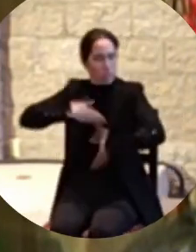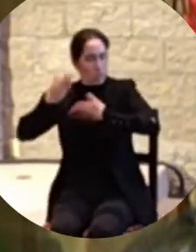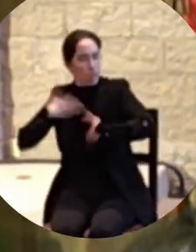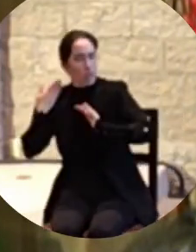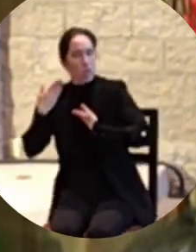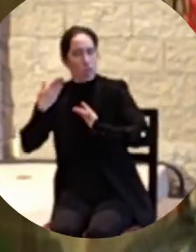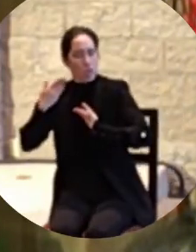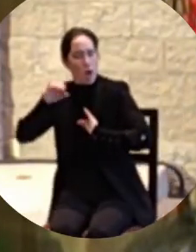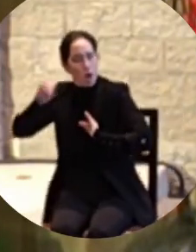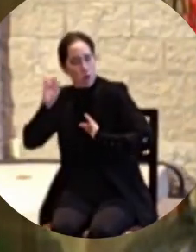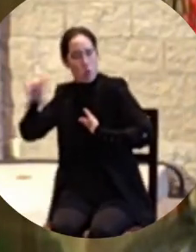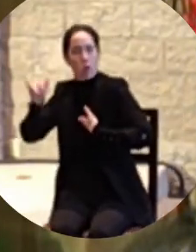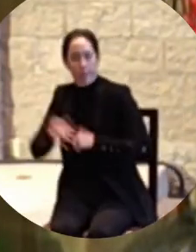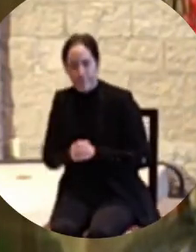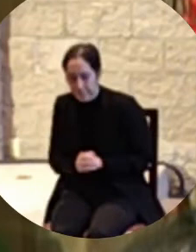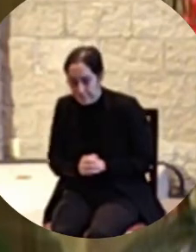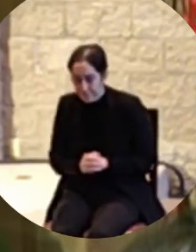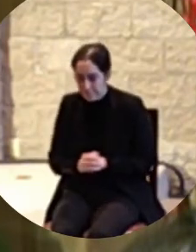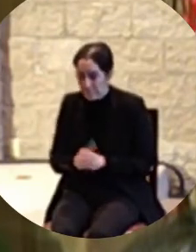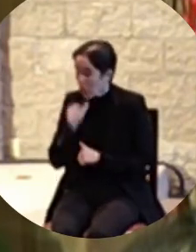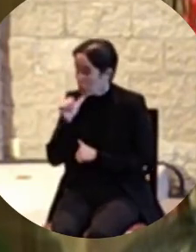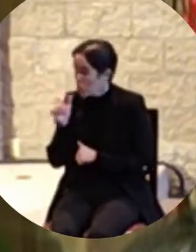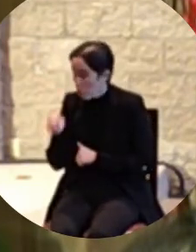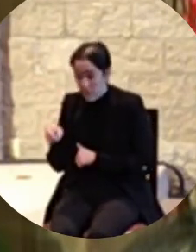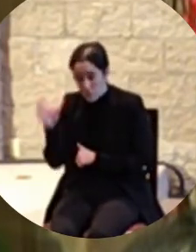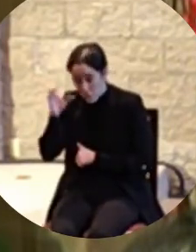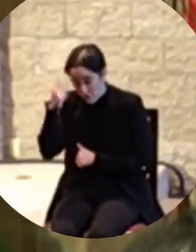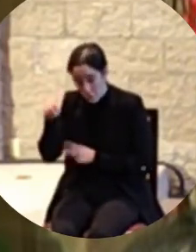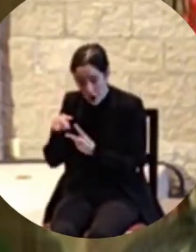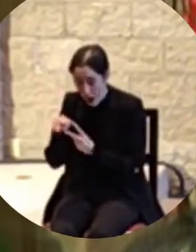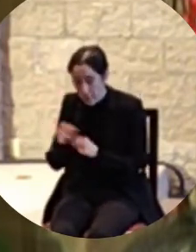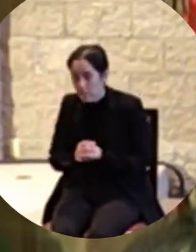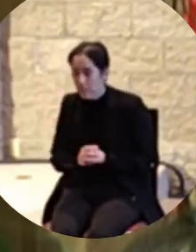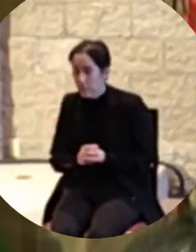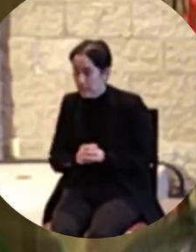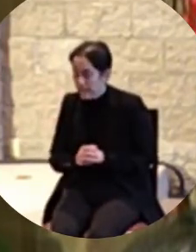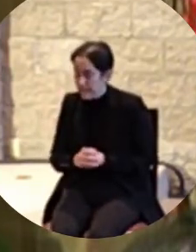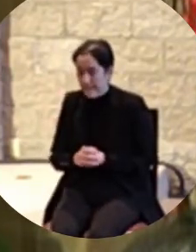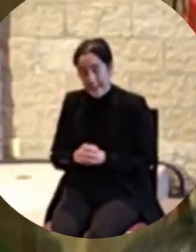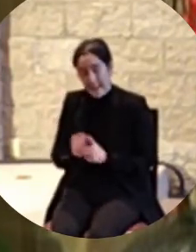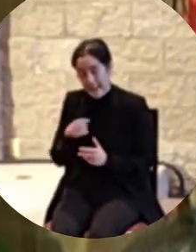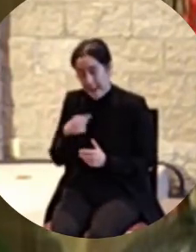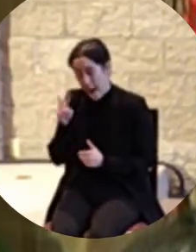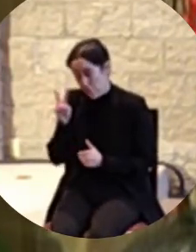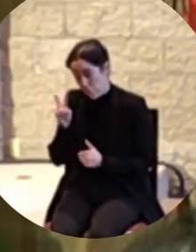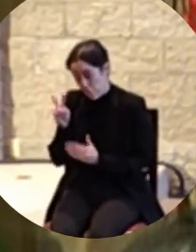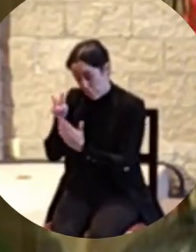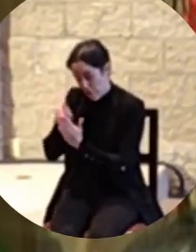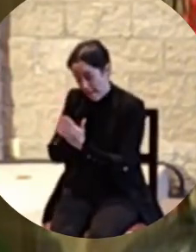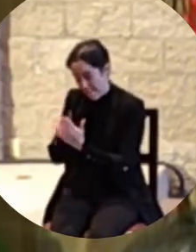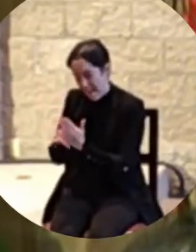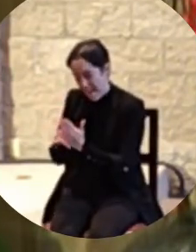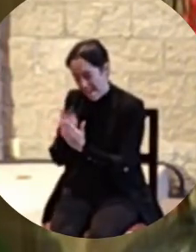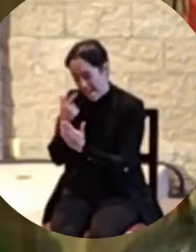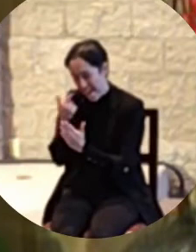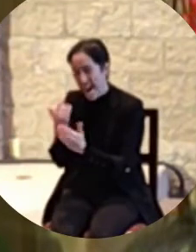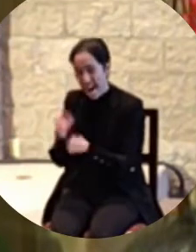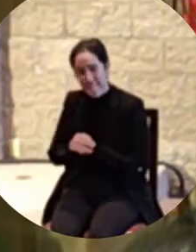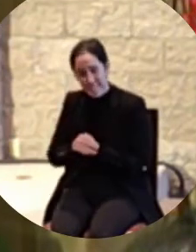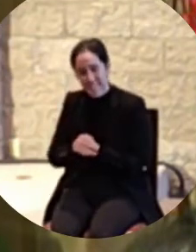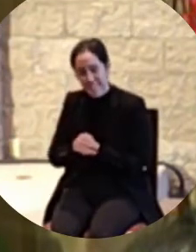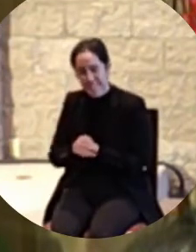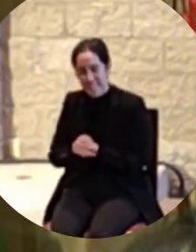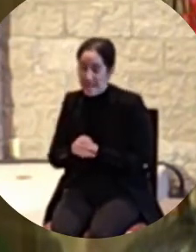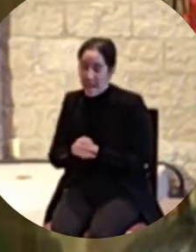true. It seems like we're just doing just fine. The flight is just fine. And all of a sudden we hit turbulence and